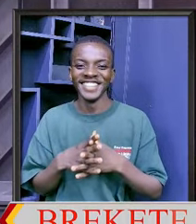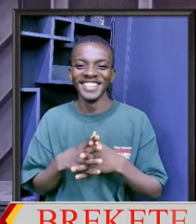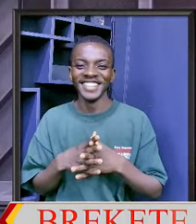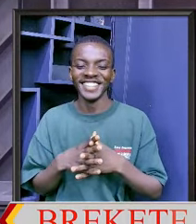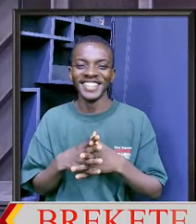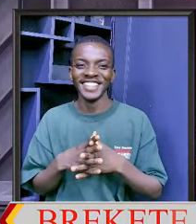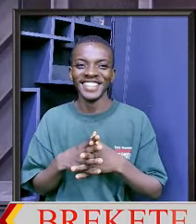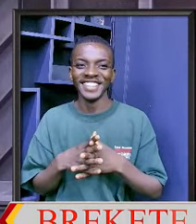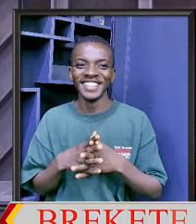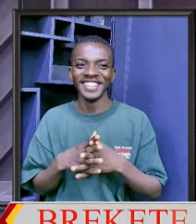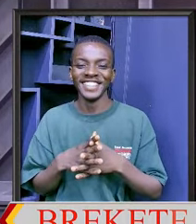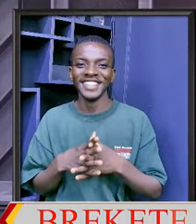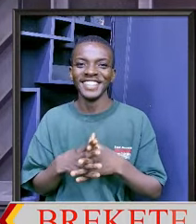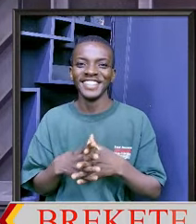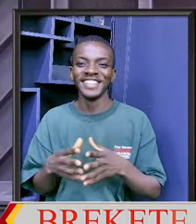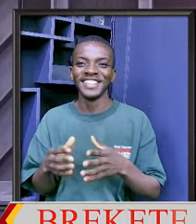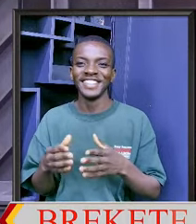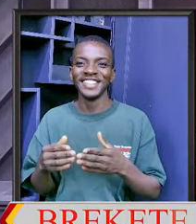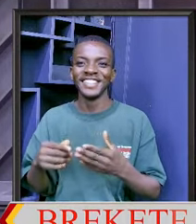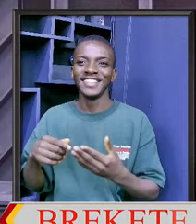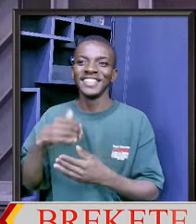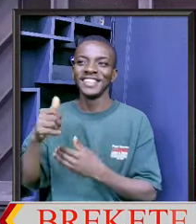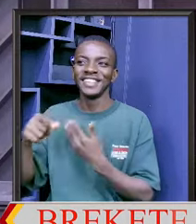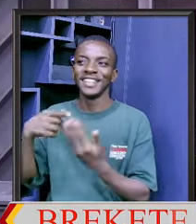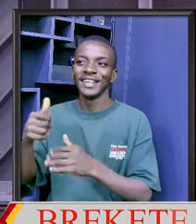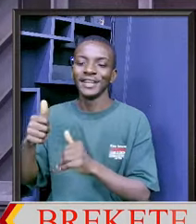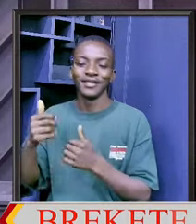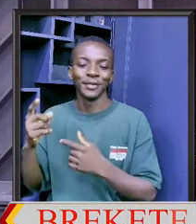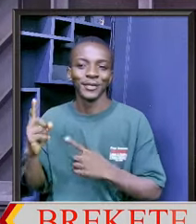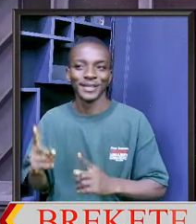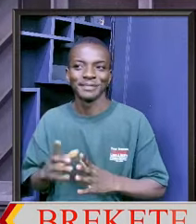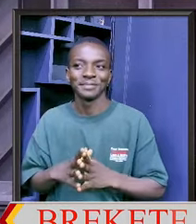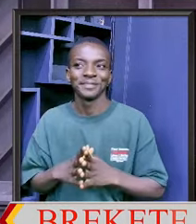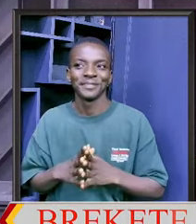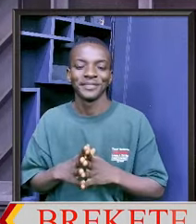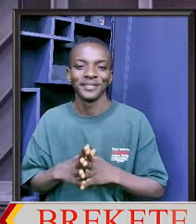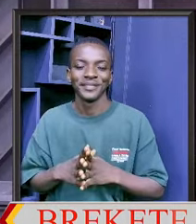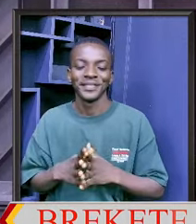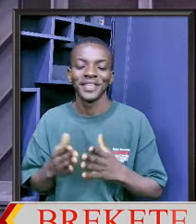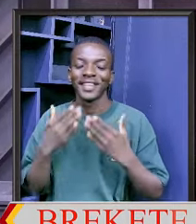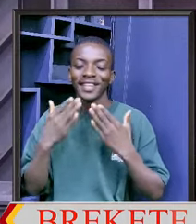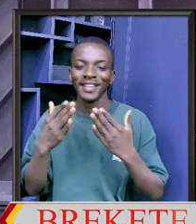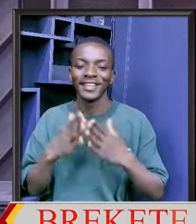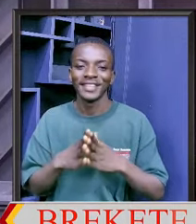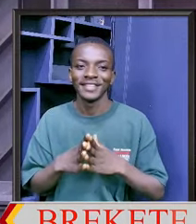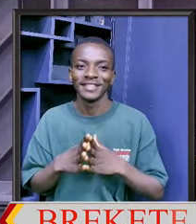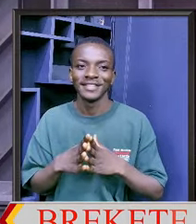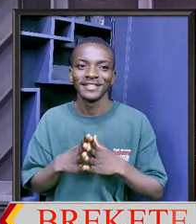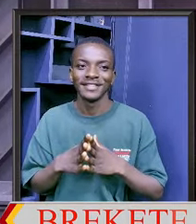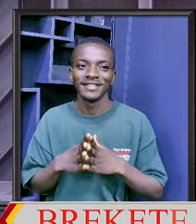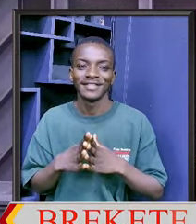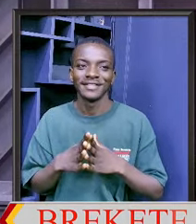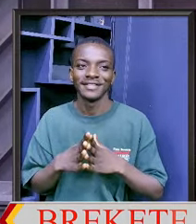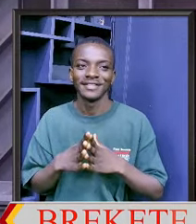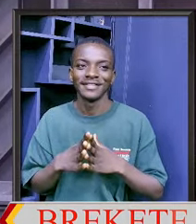yeah. this help will continue to surround yeah, everyone. Yeah. Thank you, sir. Thank you, sir. Thank you.